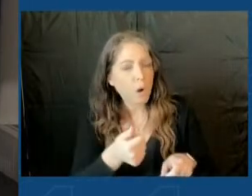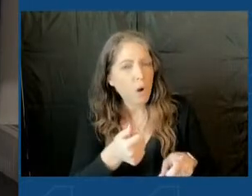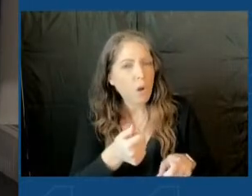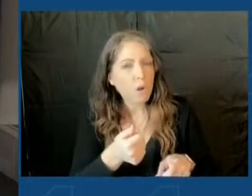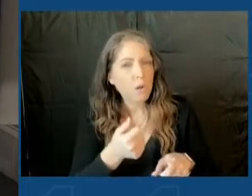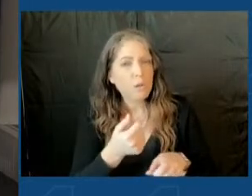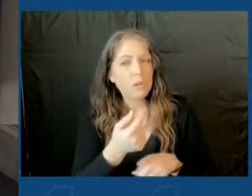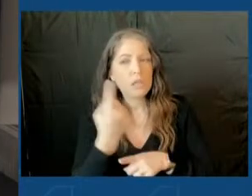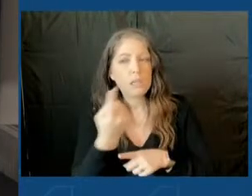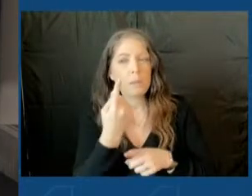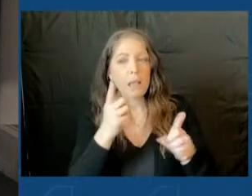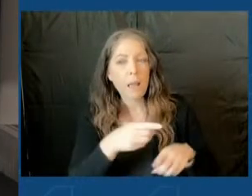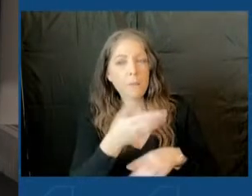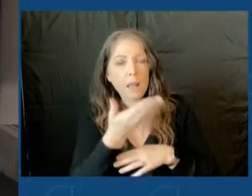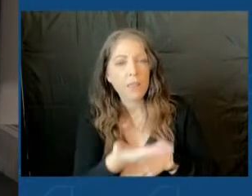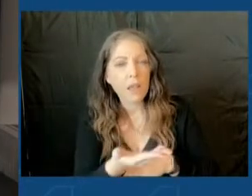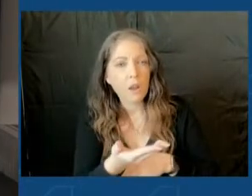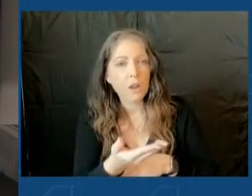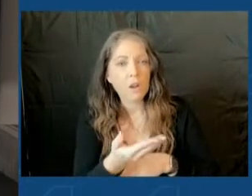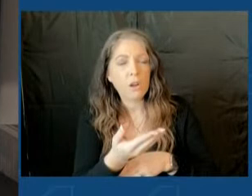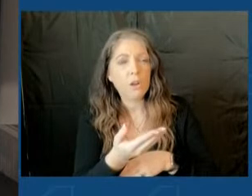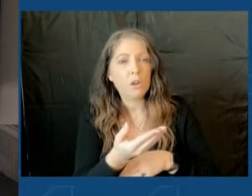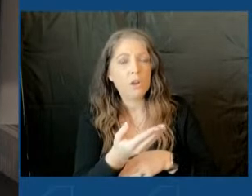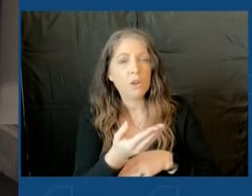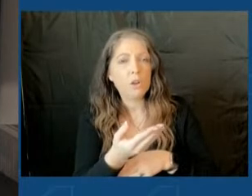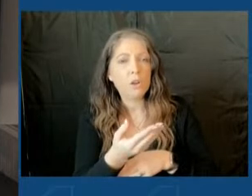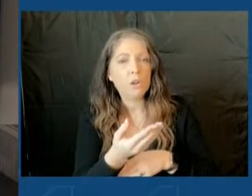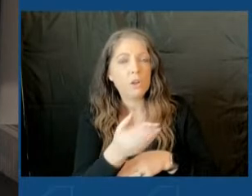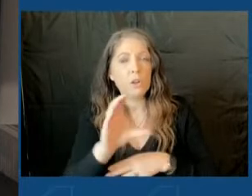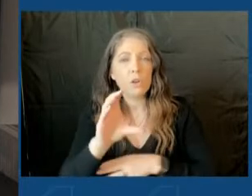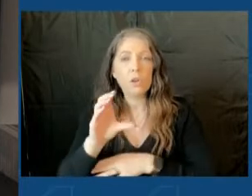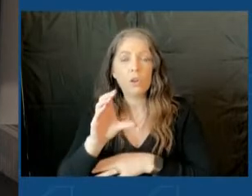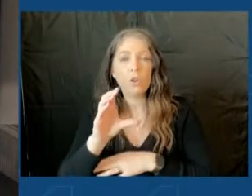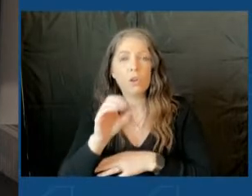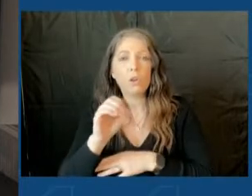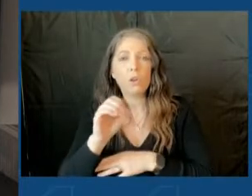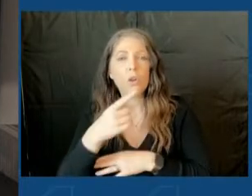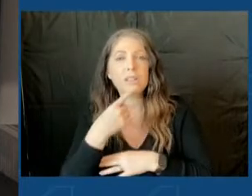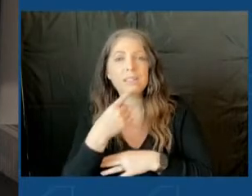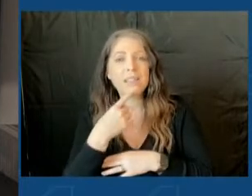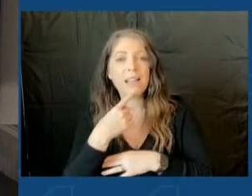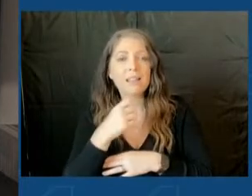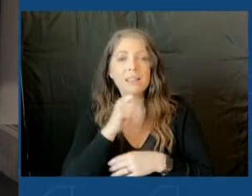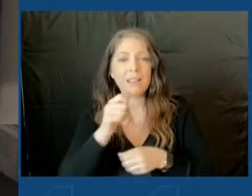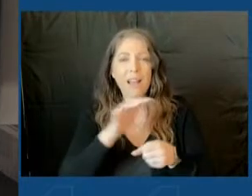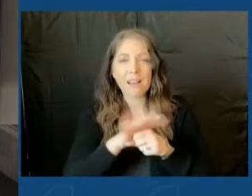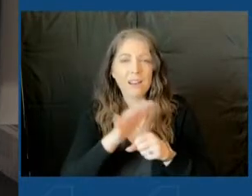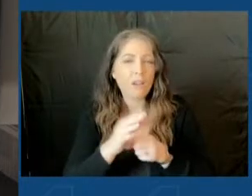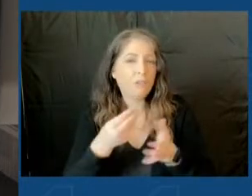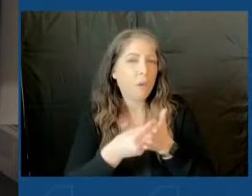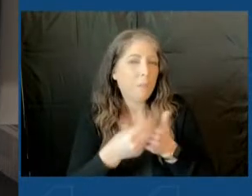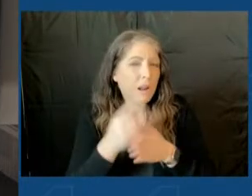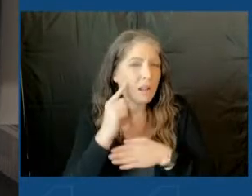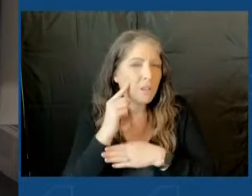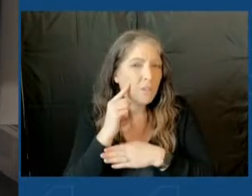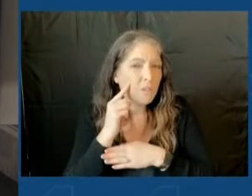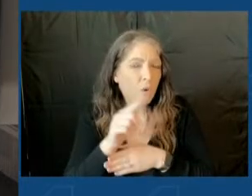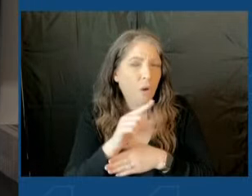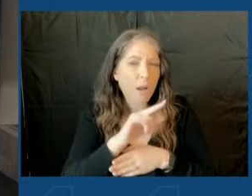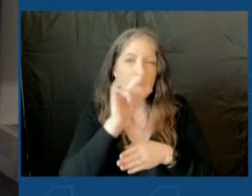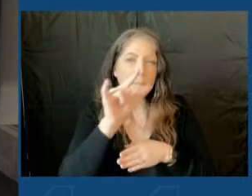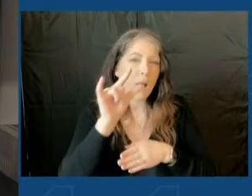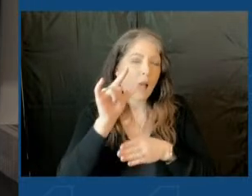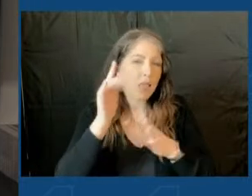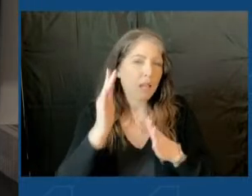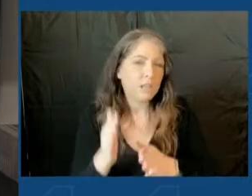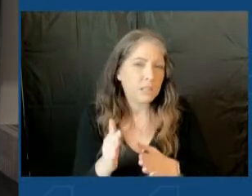but government watchdogs said it lacks key specifics like dollar amounts, how much money the pilots are expected to make, or how much money